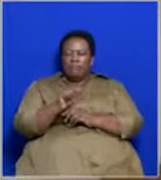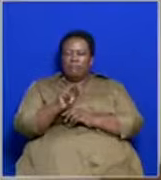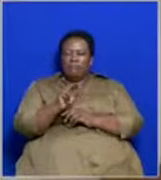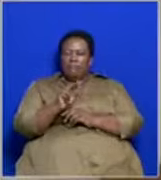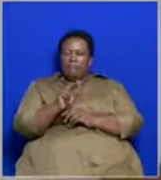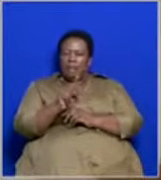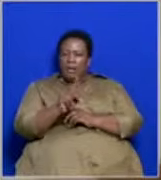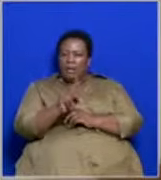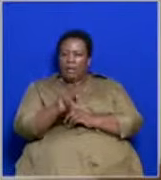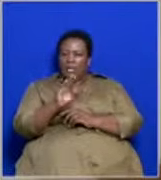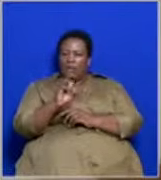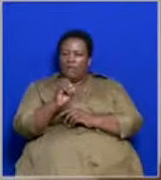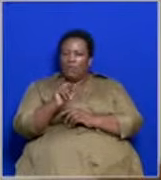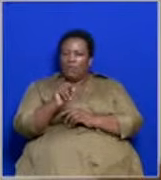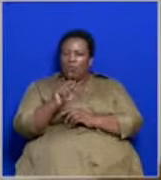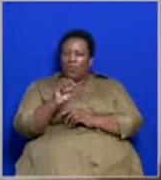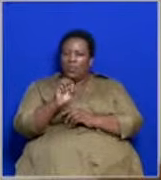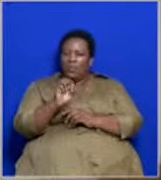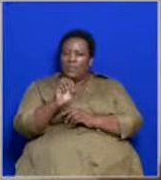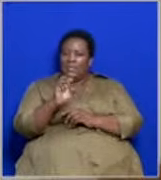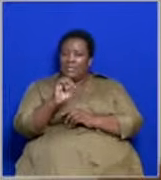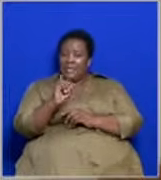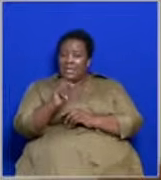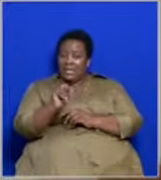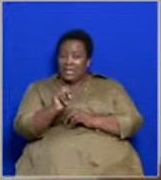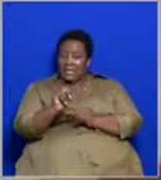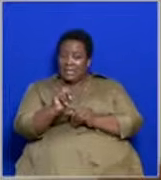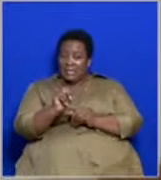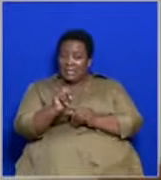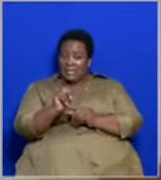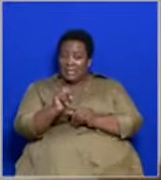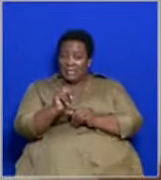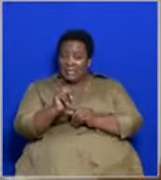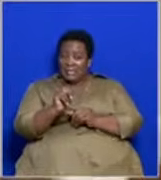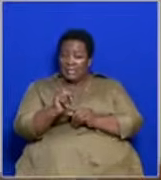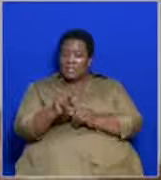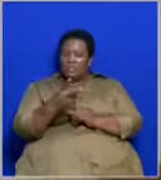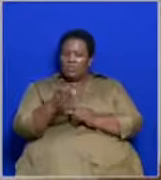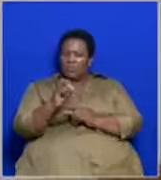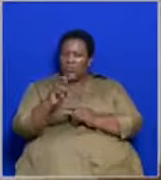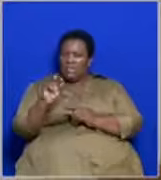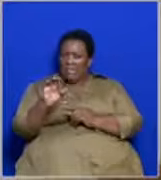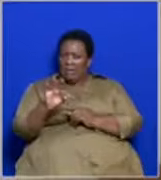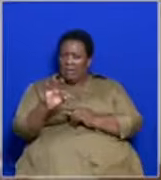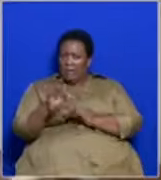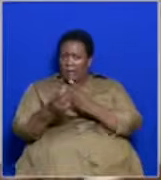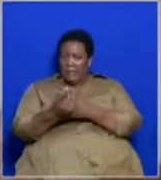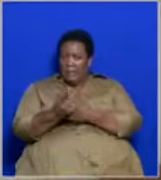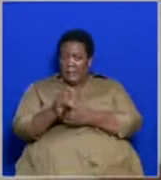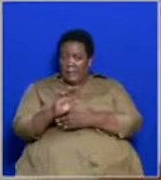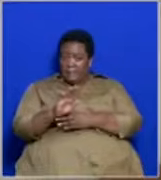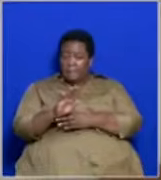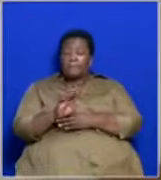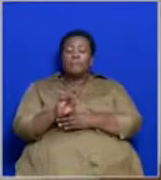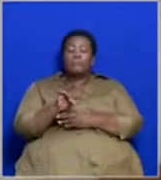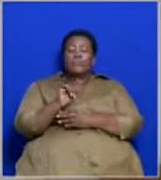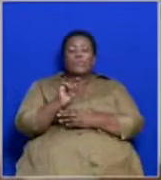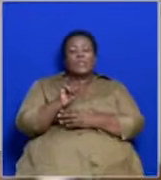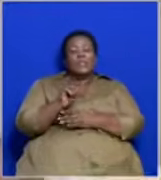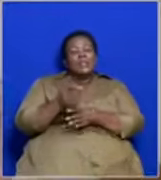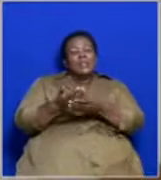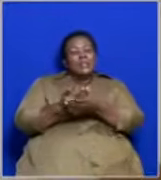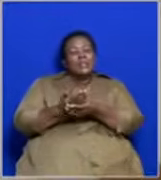8602/2023. Do you see that? Yes. Can you deal with this over the